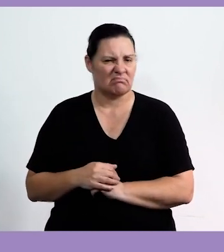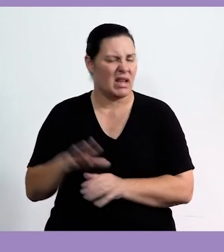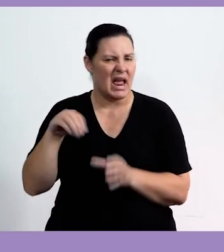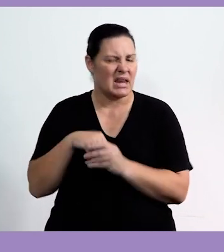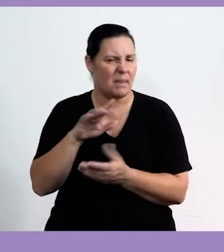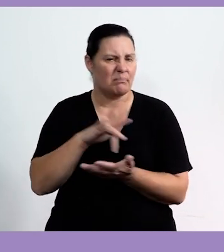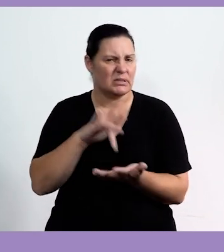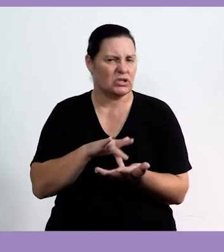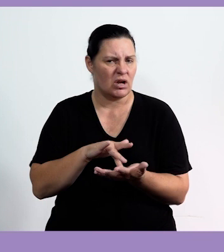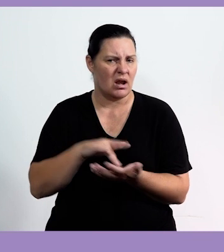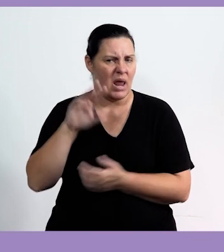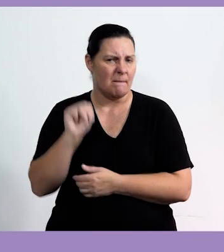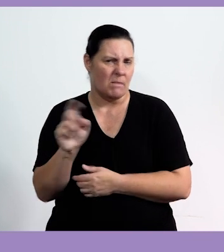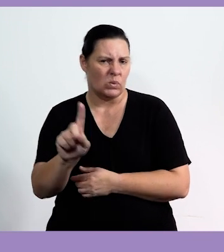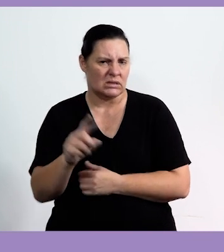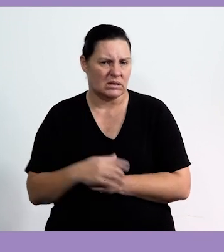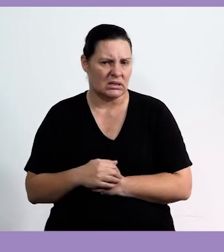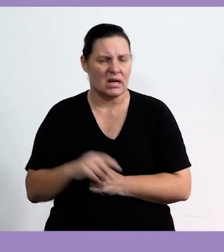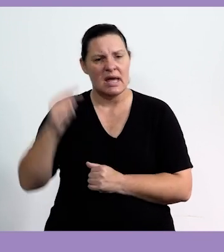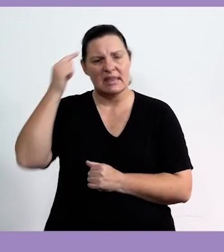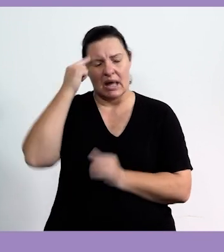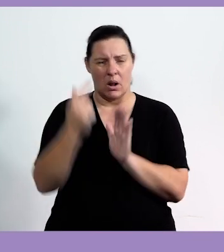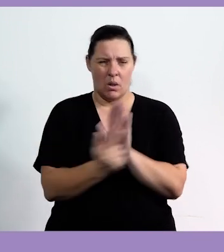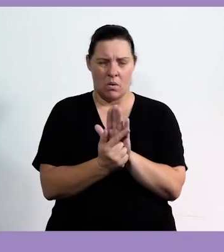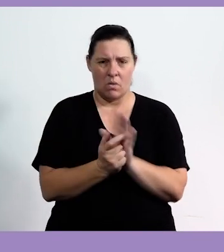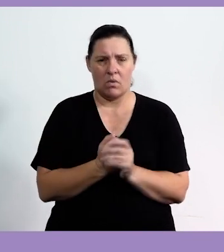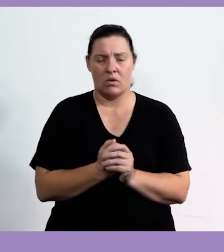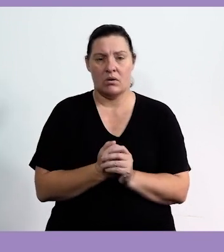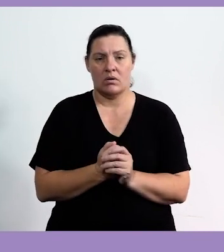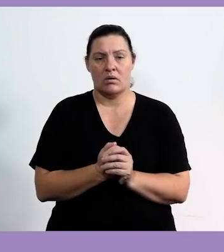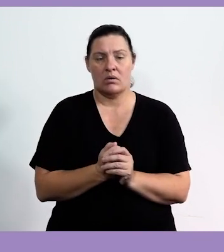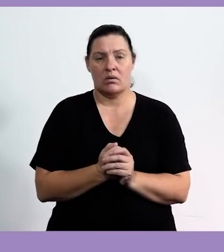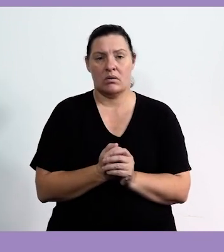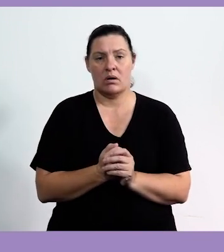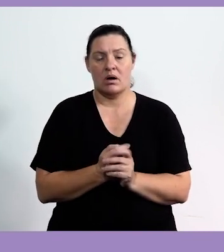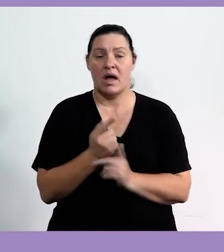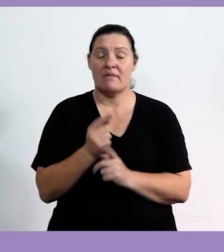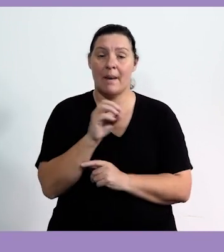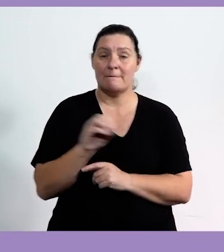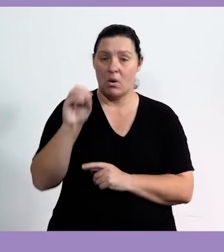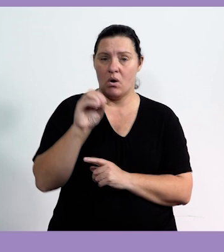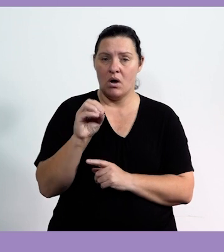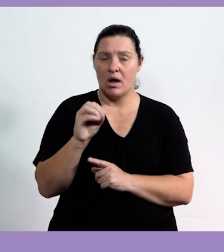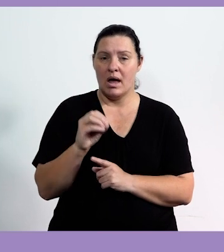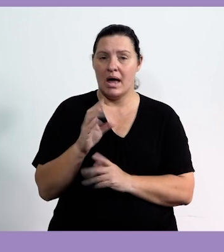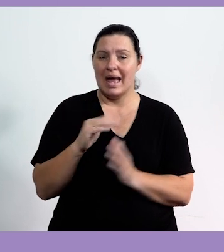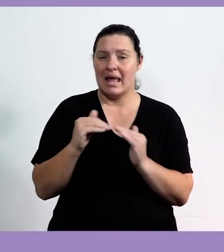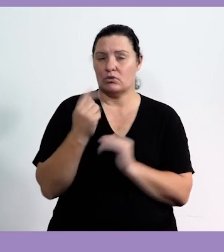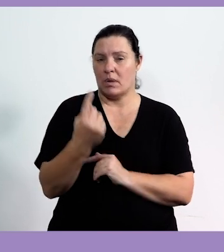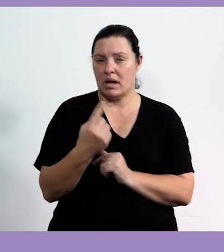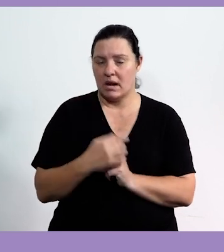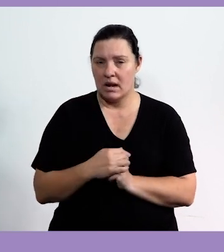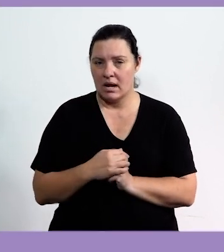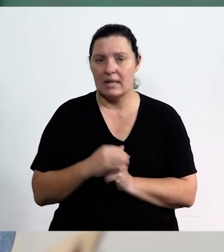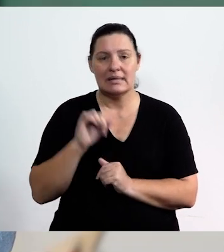is supposed to be in the position of M? Let's think about our laws. When is it that a power is equals to